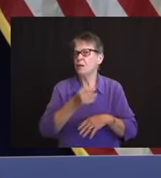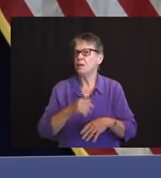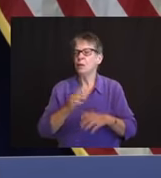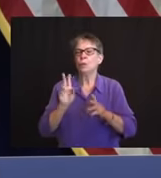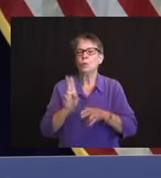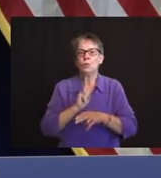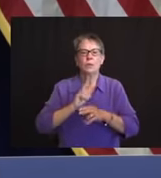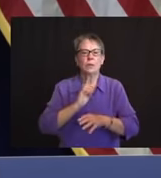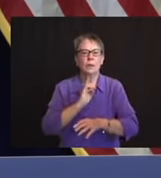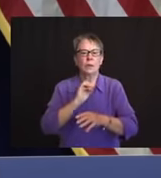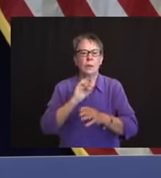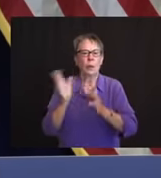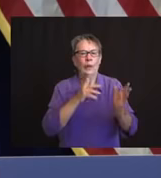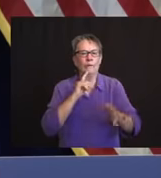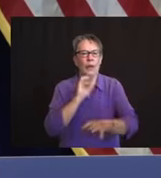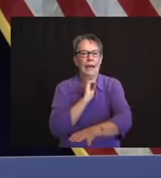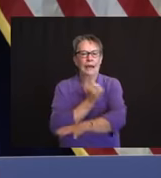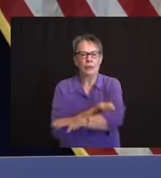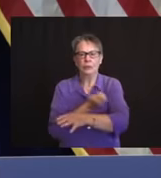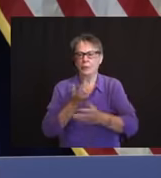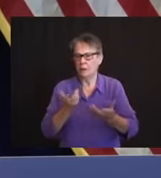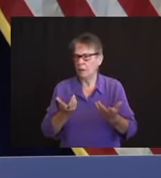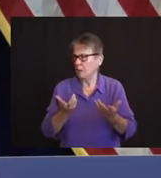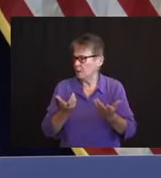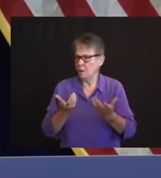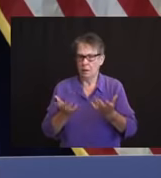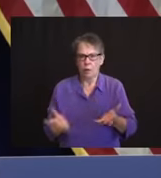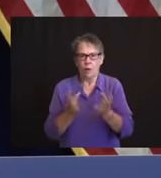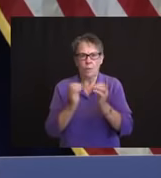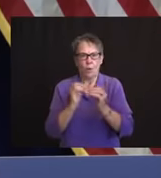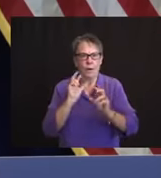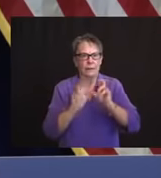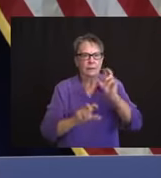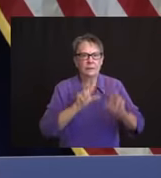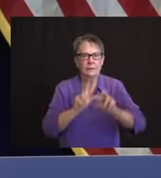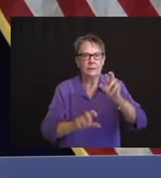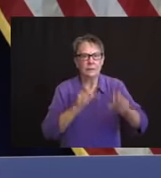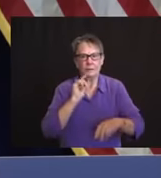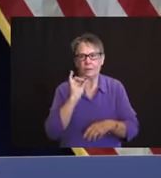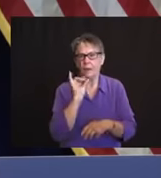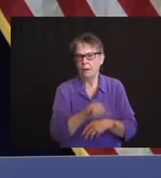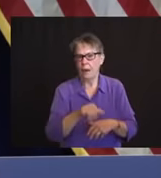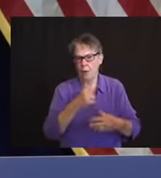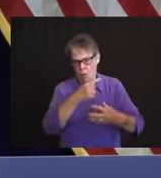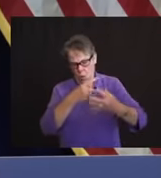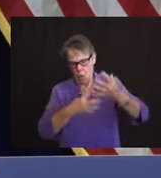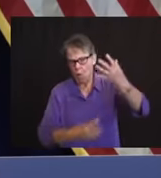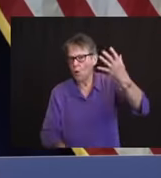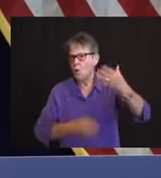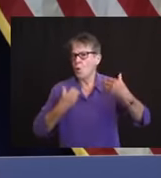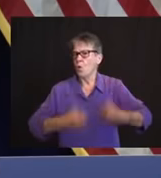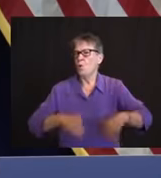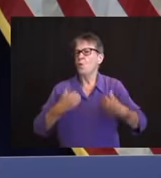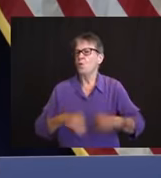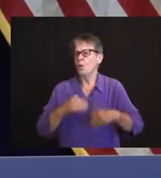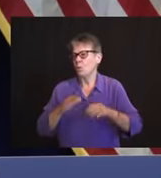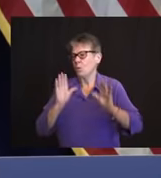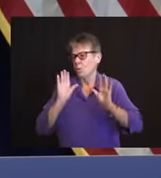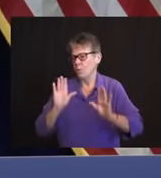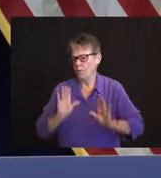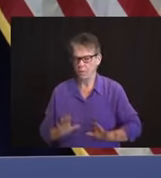investment in these projects and more to continue the Atlantic City reopening and the